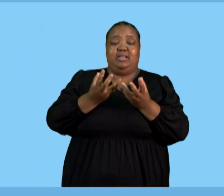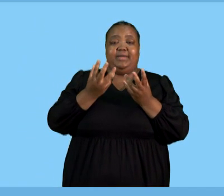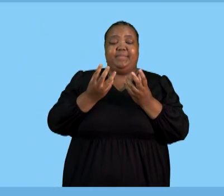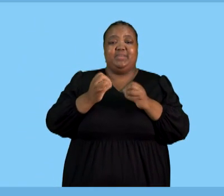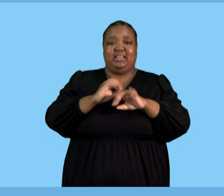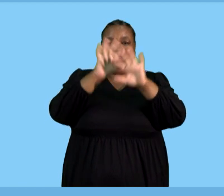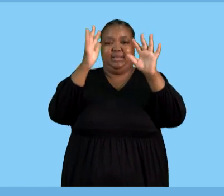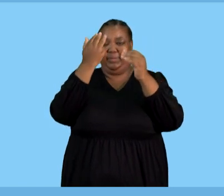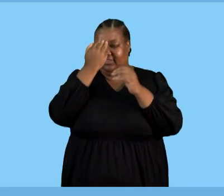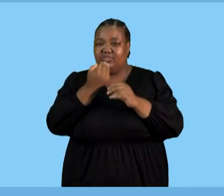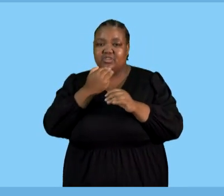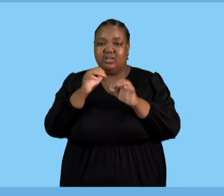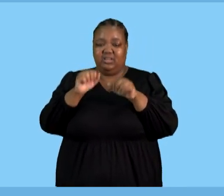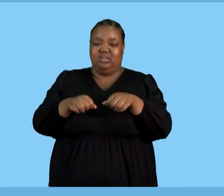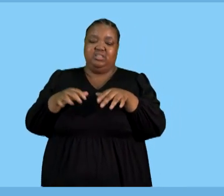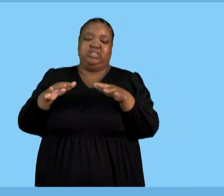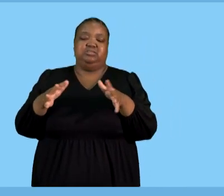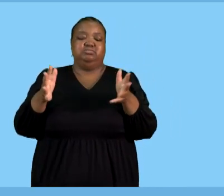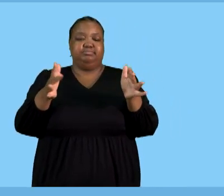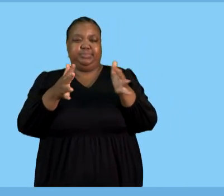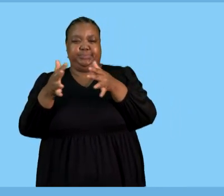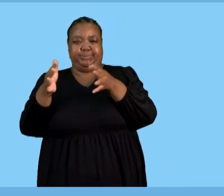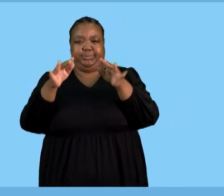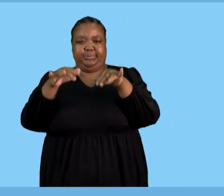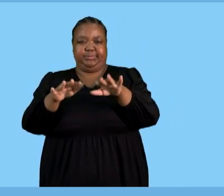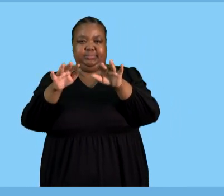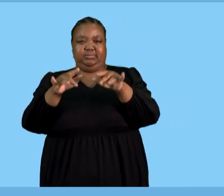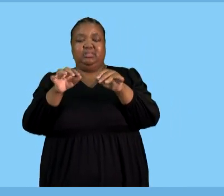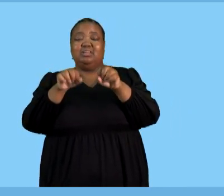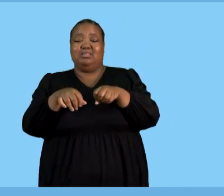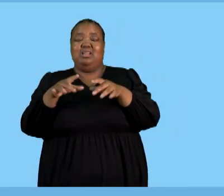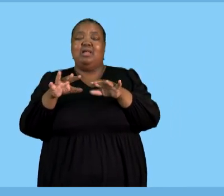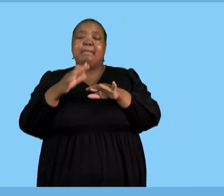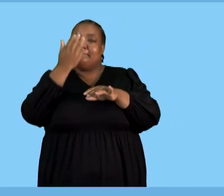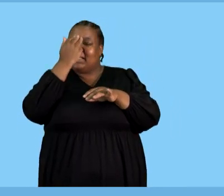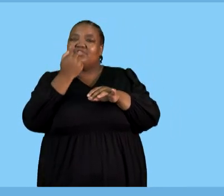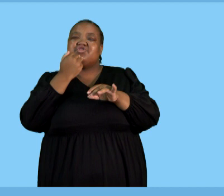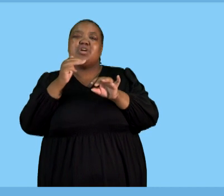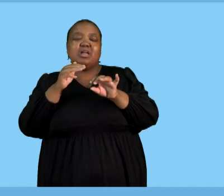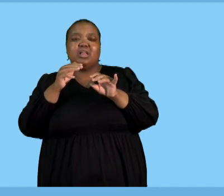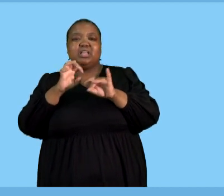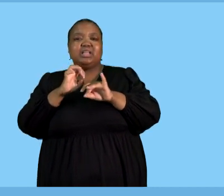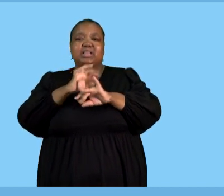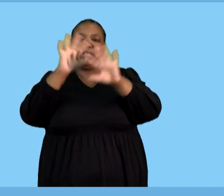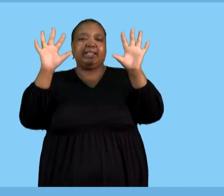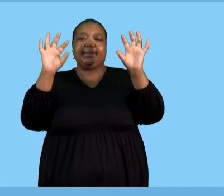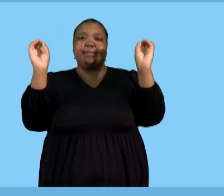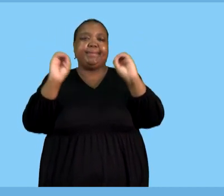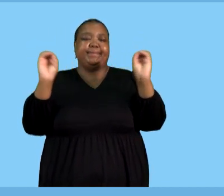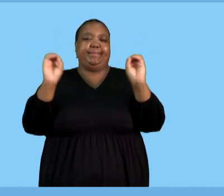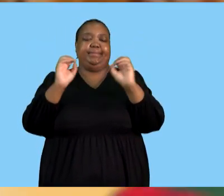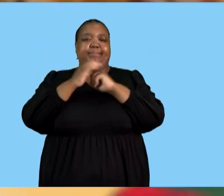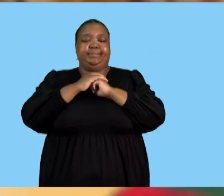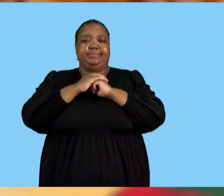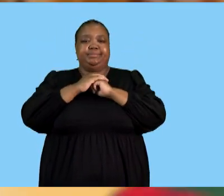surface or a wavy surface, as we can see here, doesn't give us a clear picture of whatever object that we are trying to look